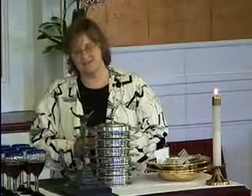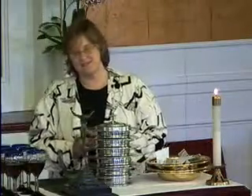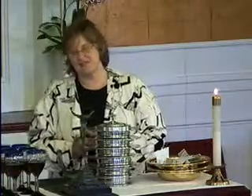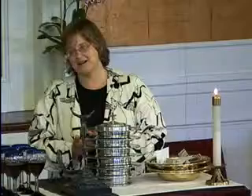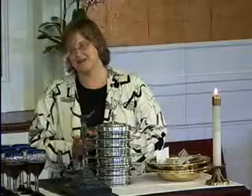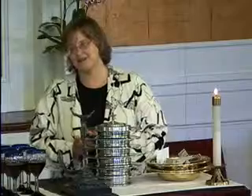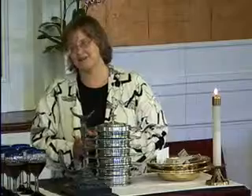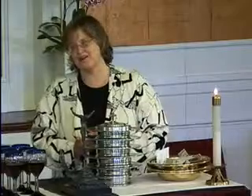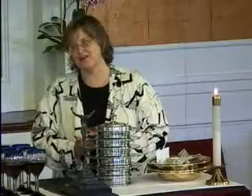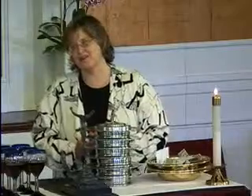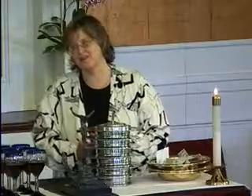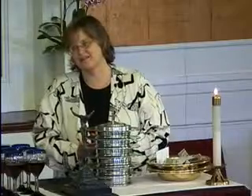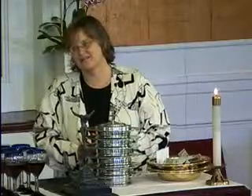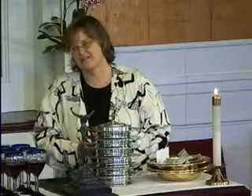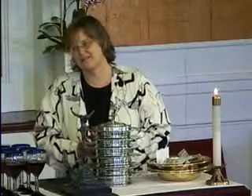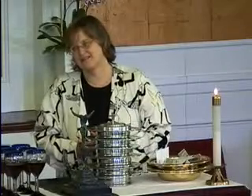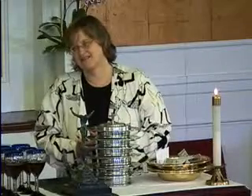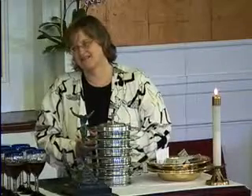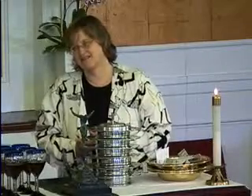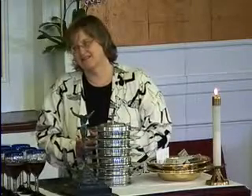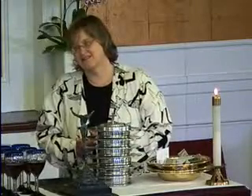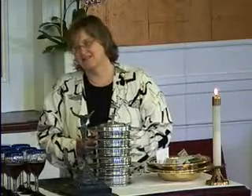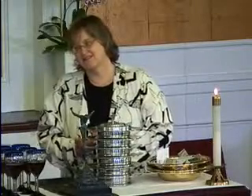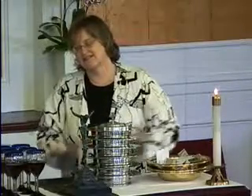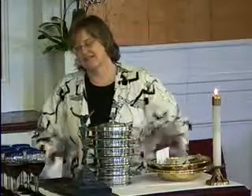us to go to God in prayer,